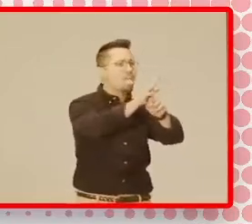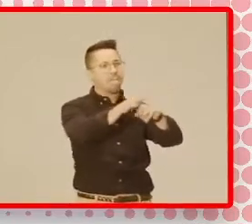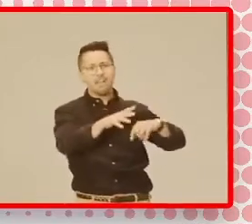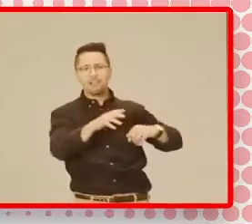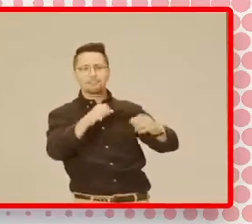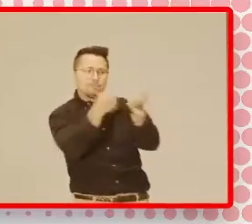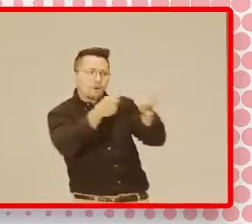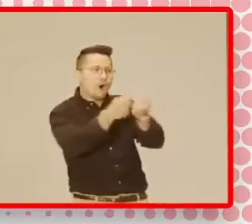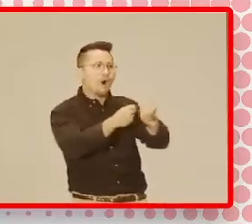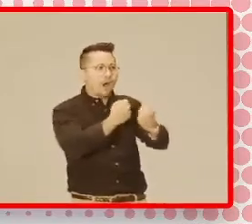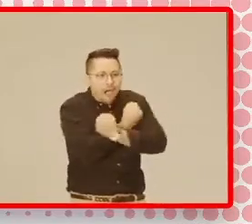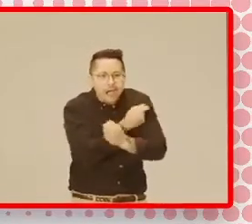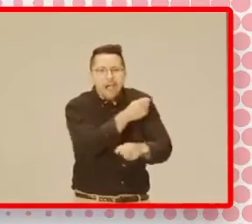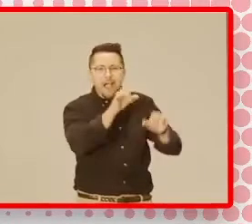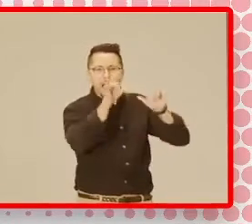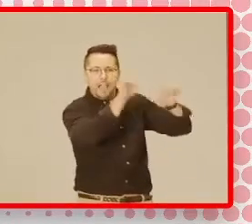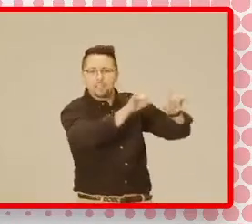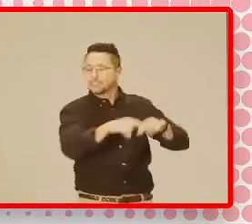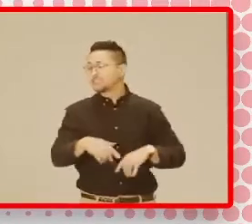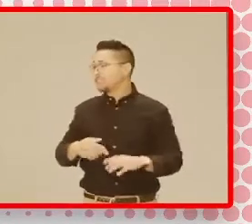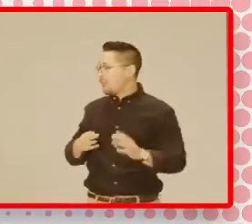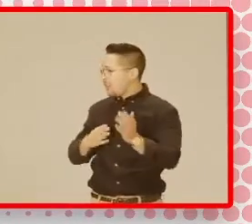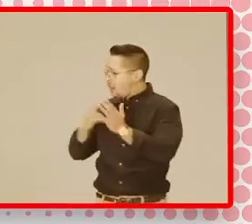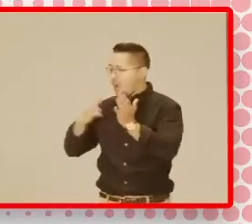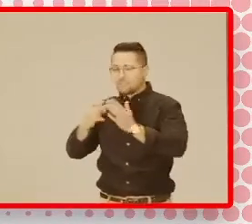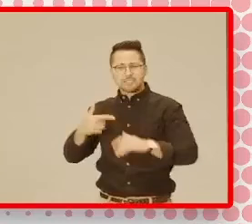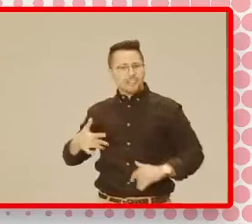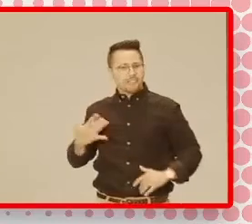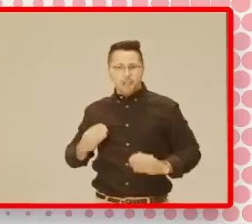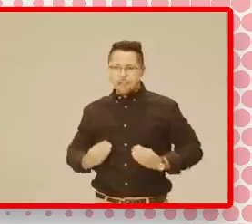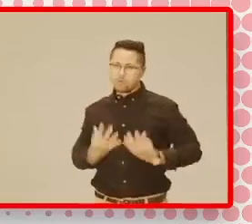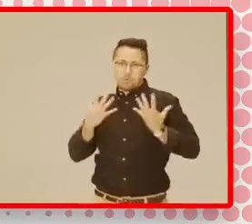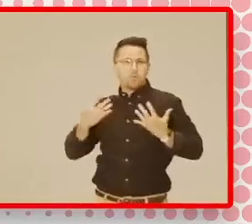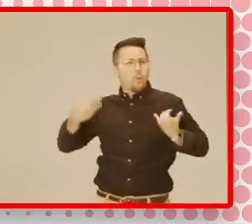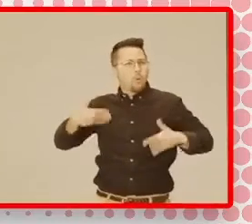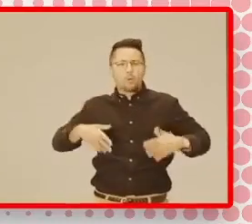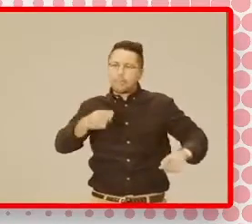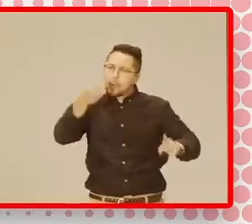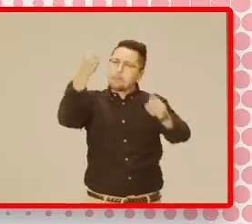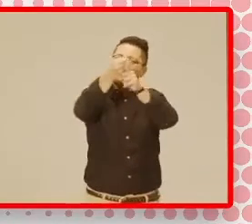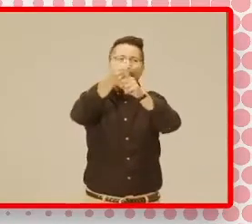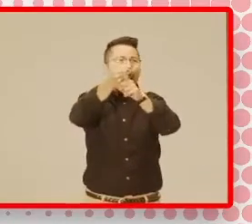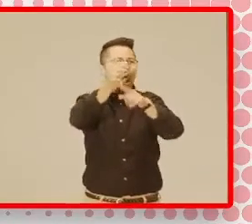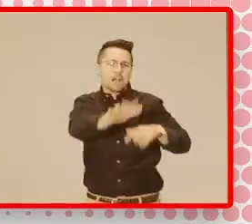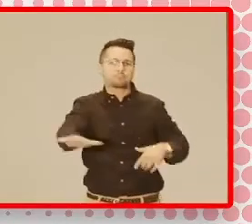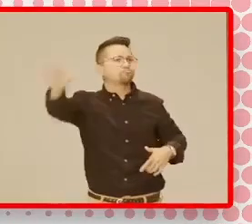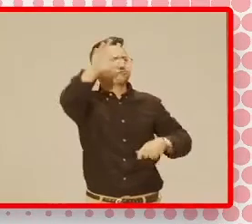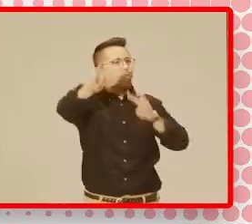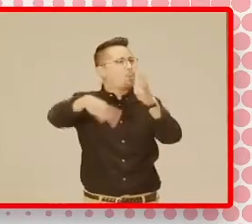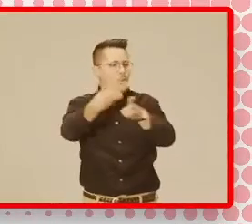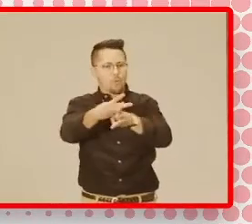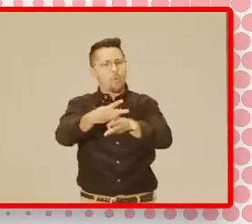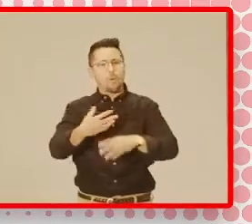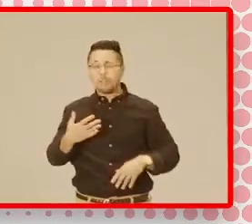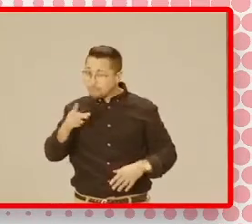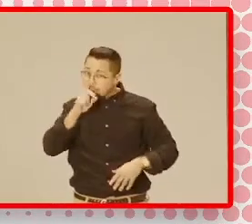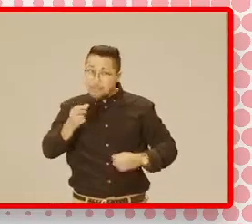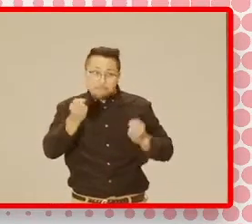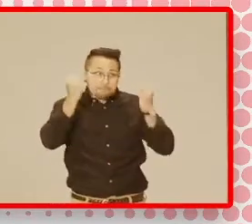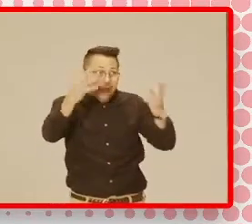like something good was happening, and he was making a difference in the world for people like us. And I can't tell you how many parents came up to me during the